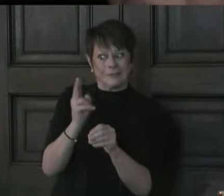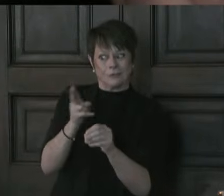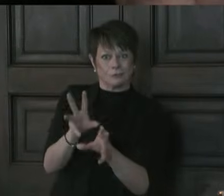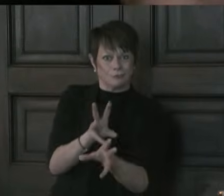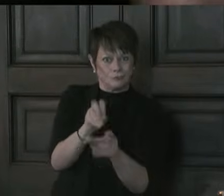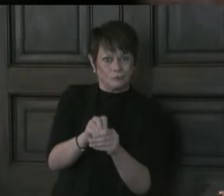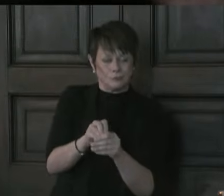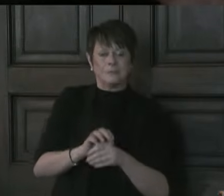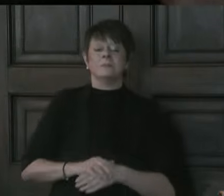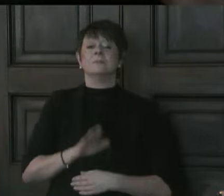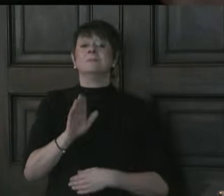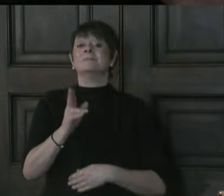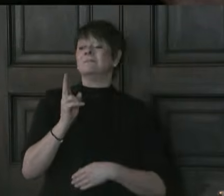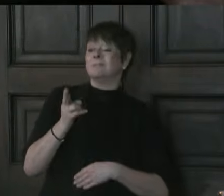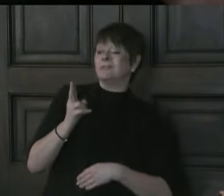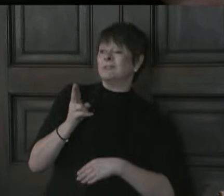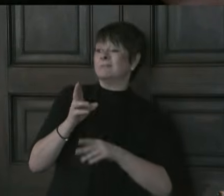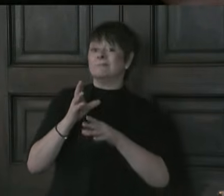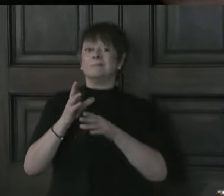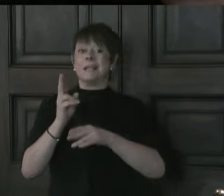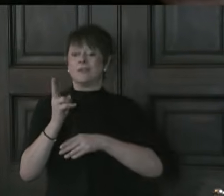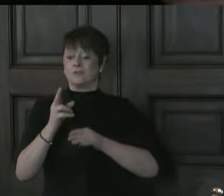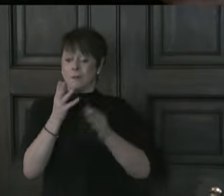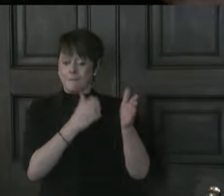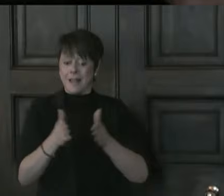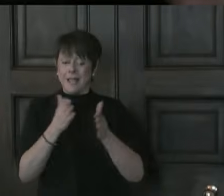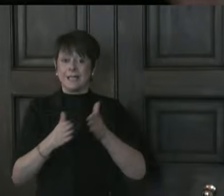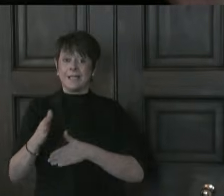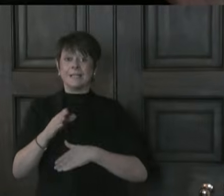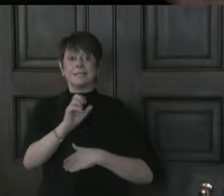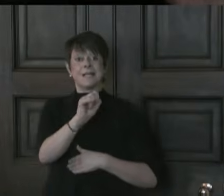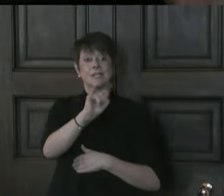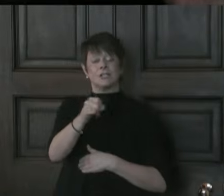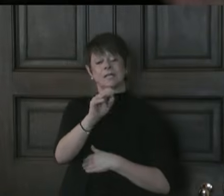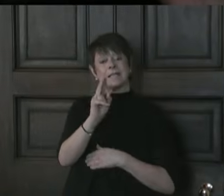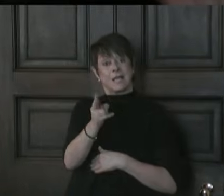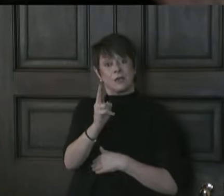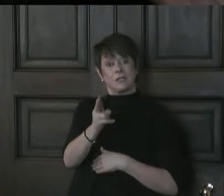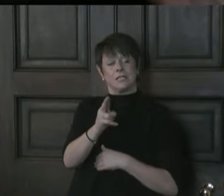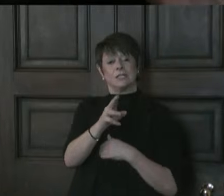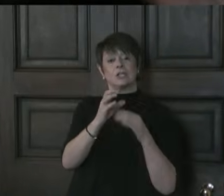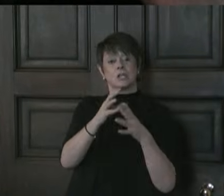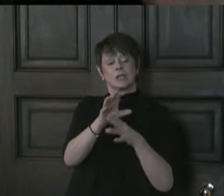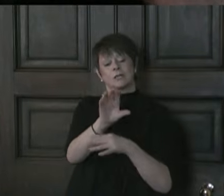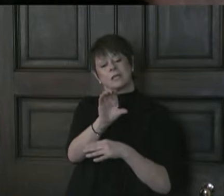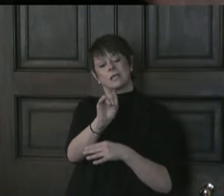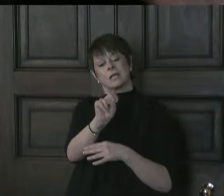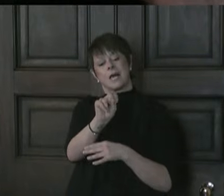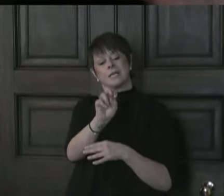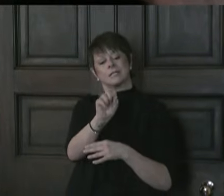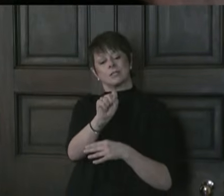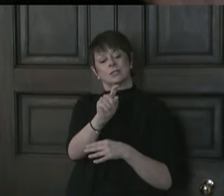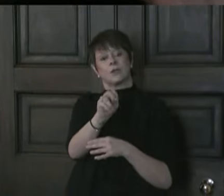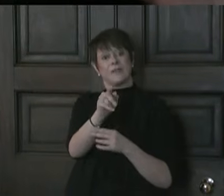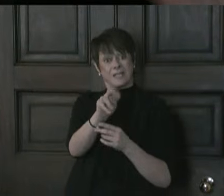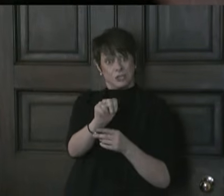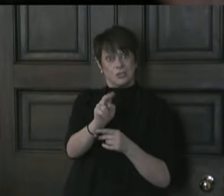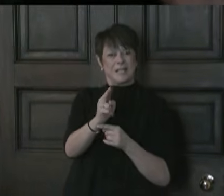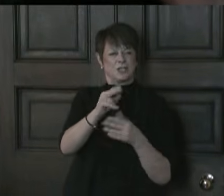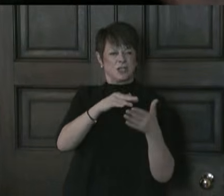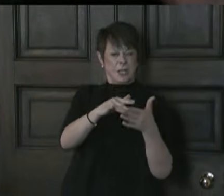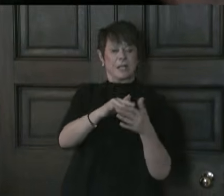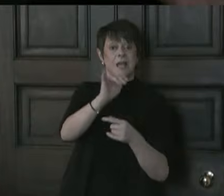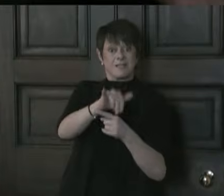in heritage planning, such as the St. John's Heritage Conservation Area Study, has guided preservation